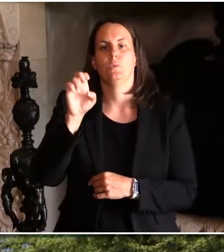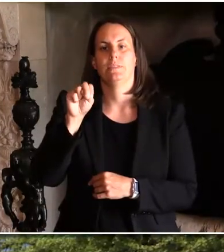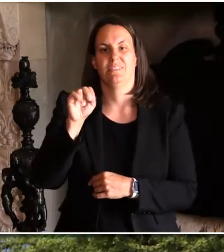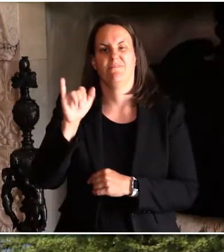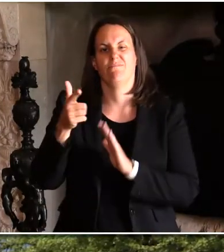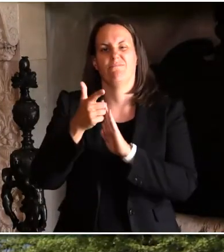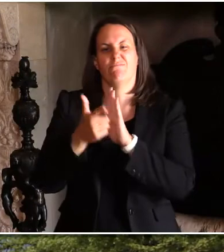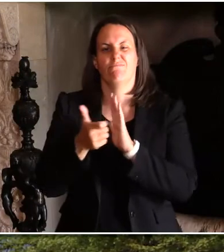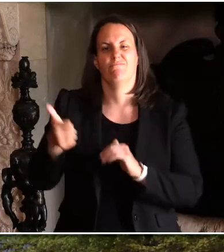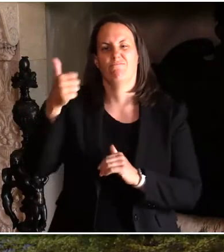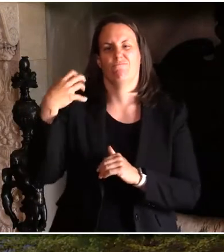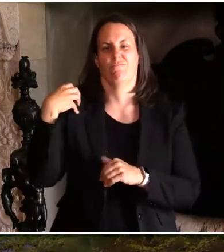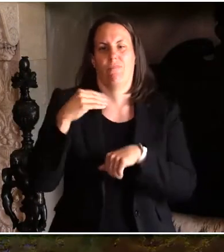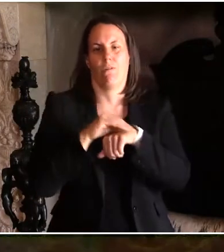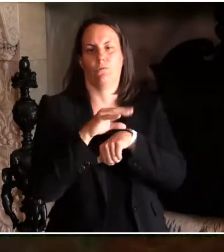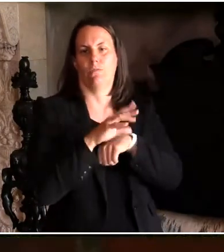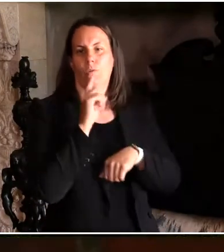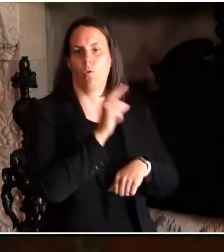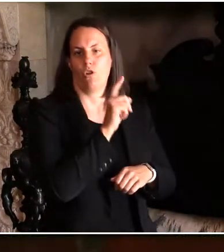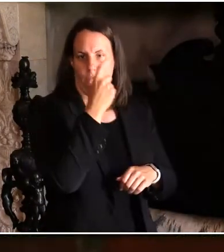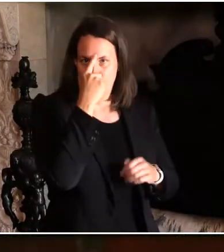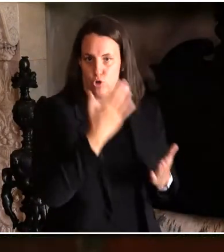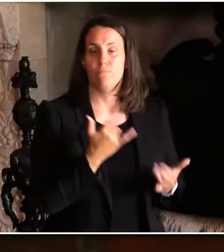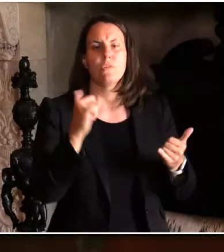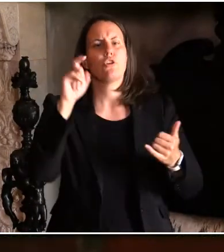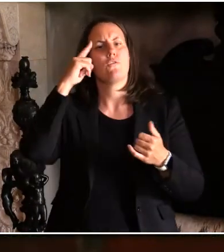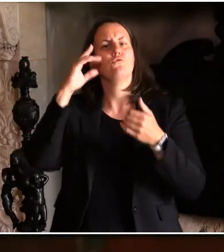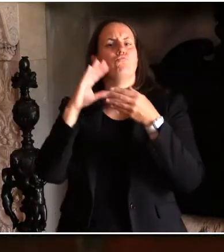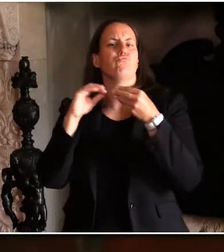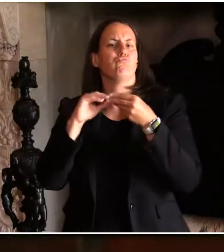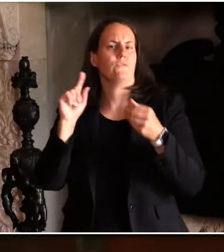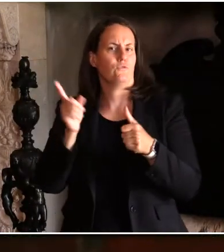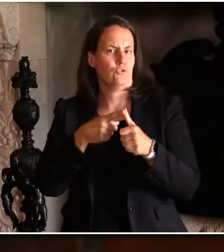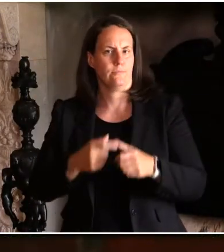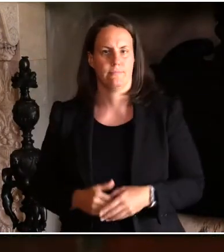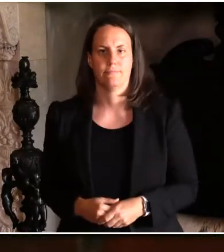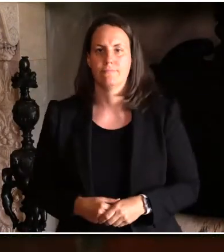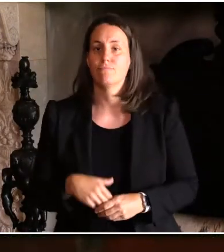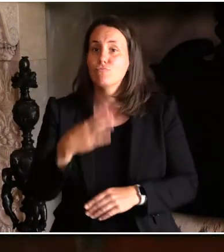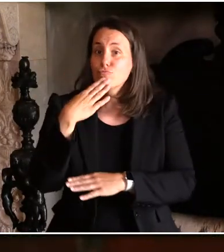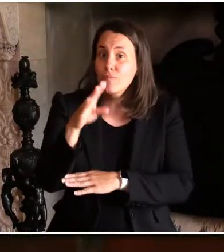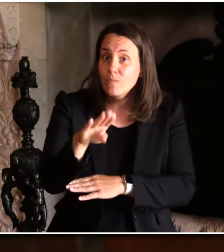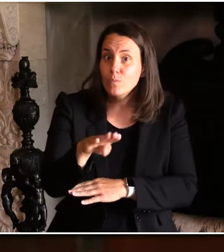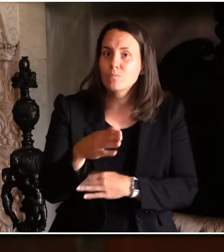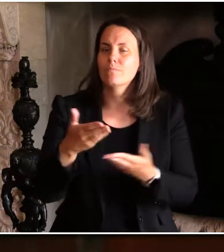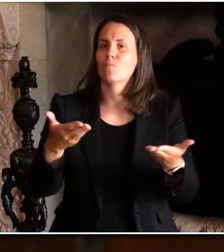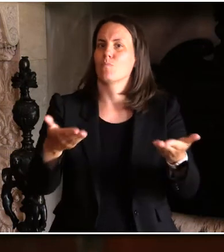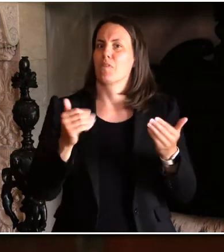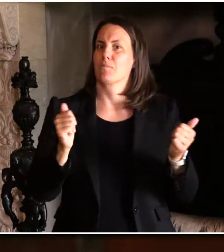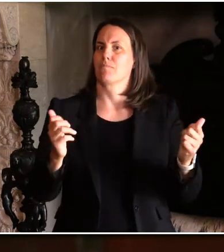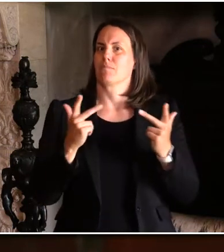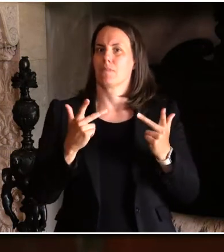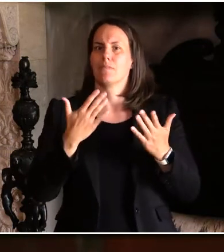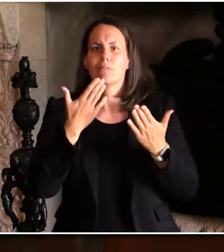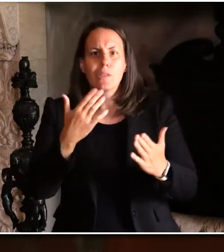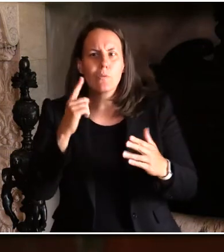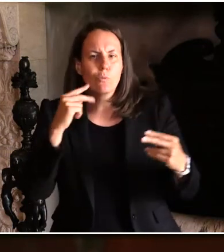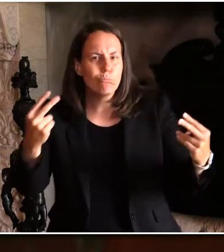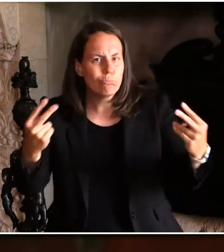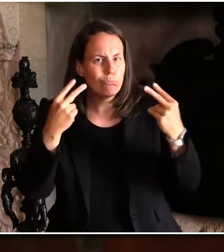briefing with remarks from Governor Tony Evers. Good afternoon, everyone. Welcome back, and thanks for joining us again today.